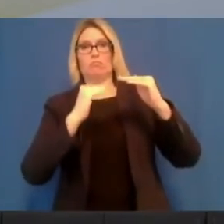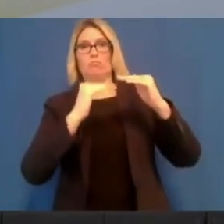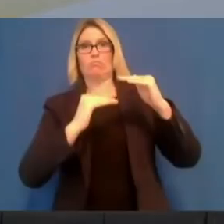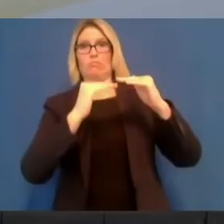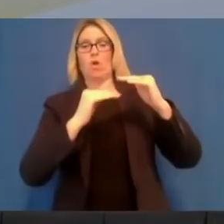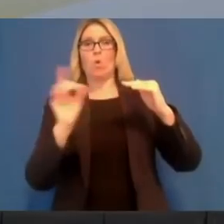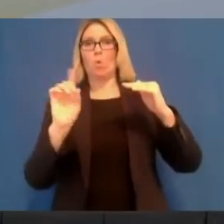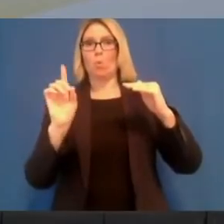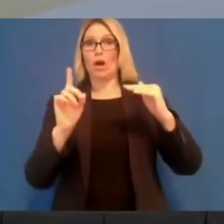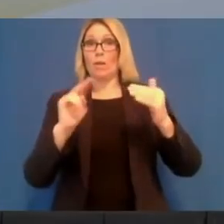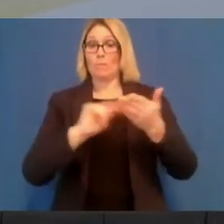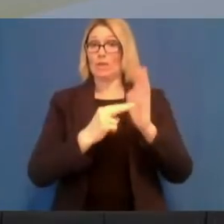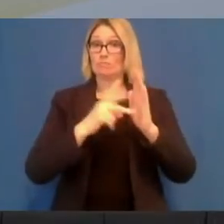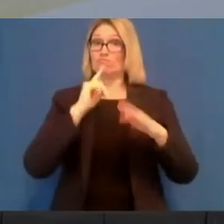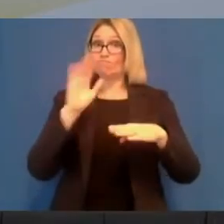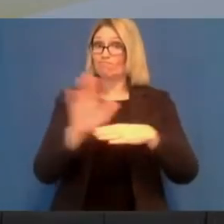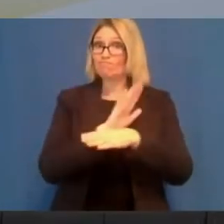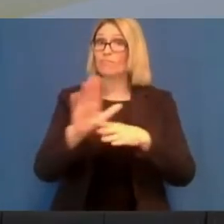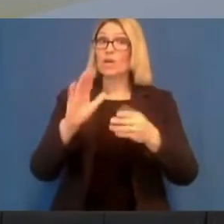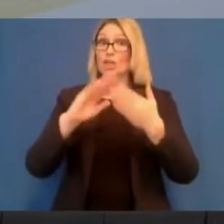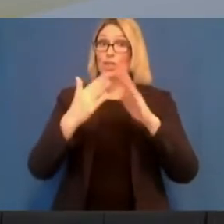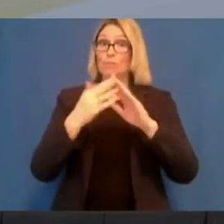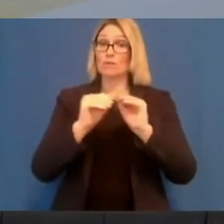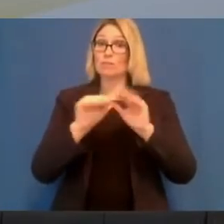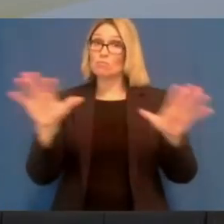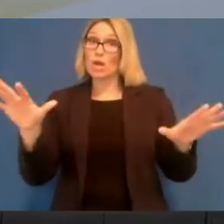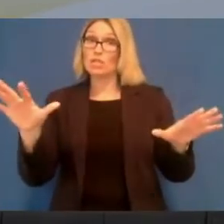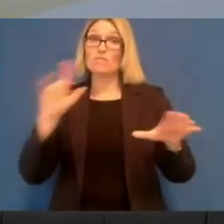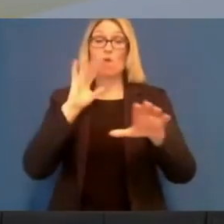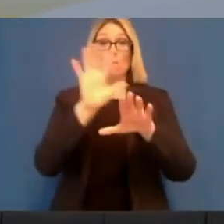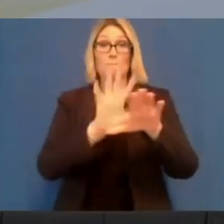is community spread within or on the island?